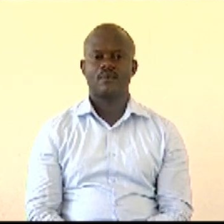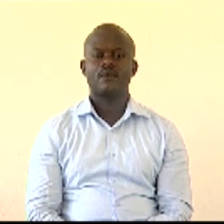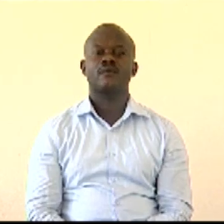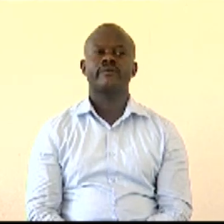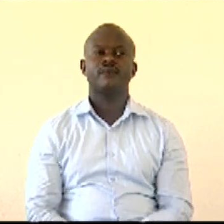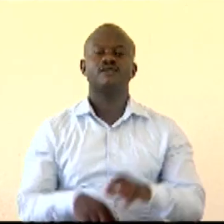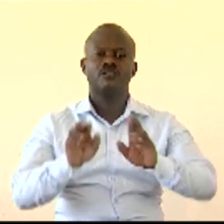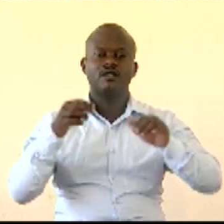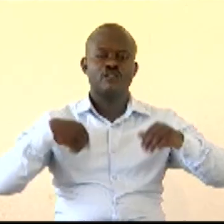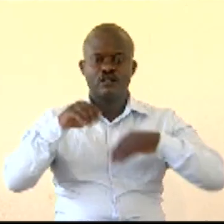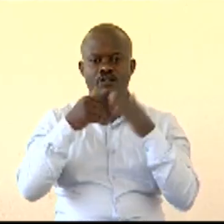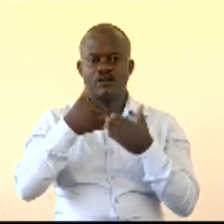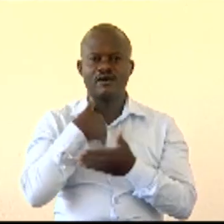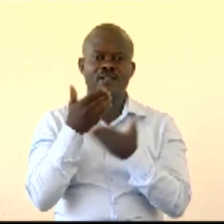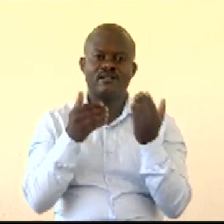Ready. So we have